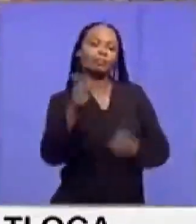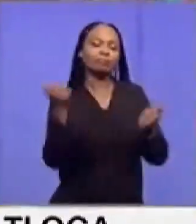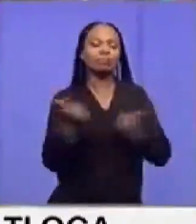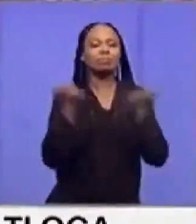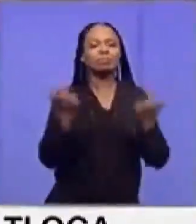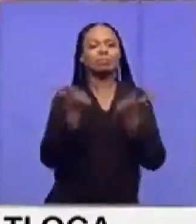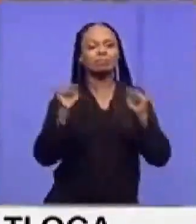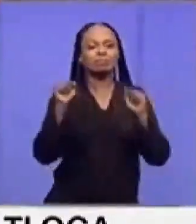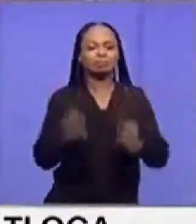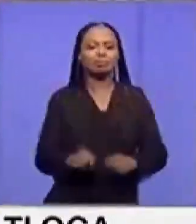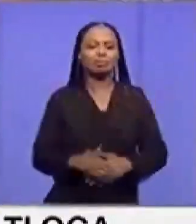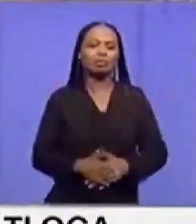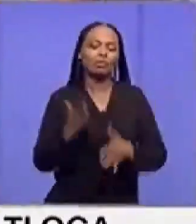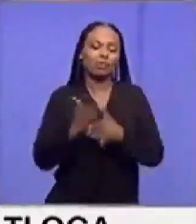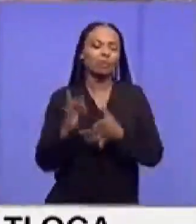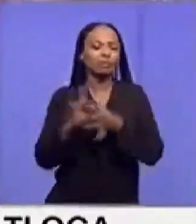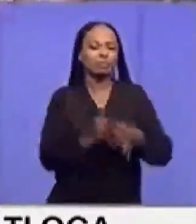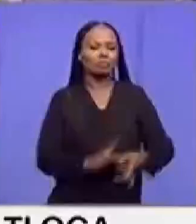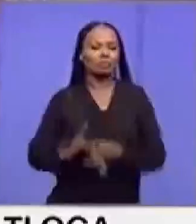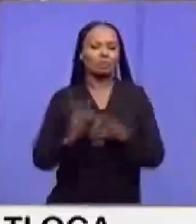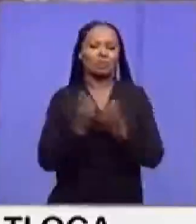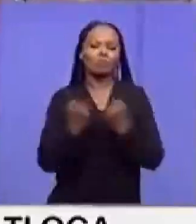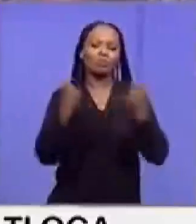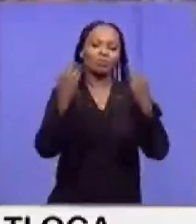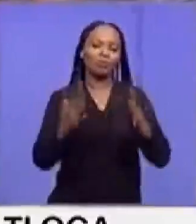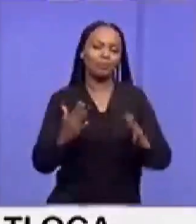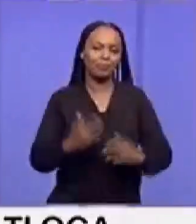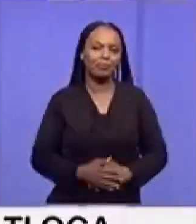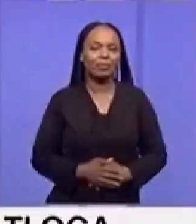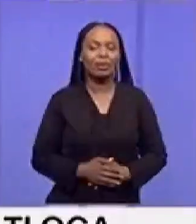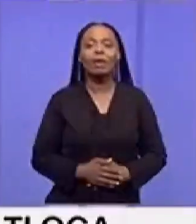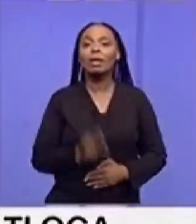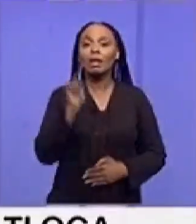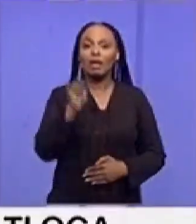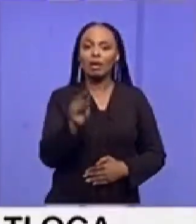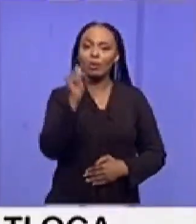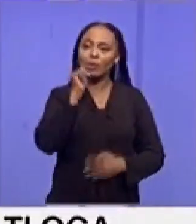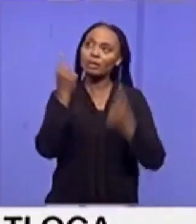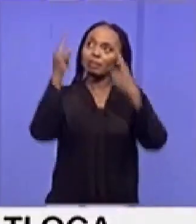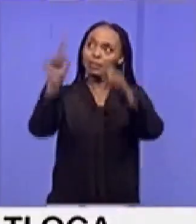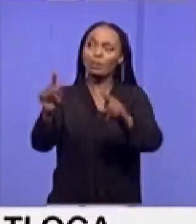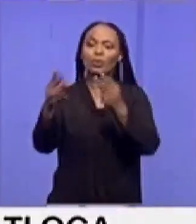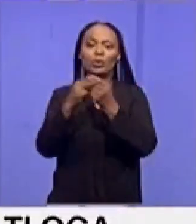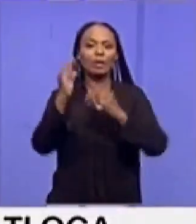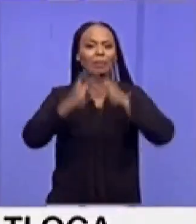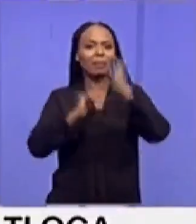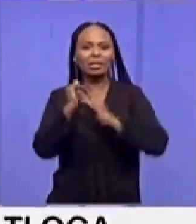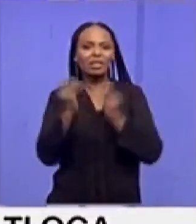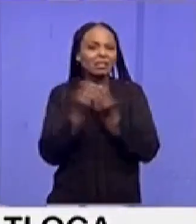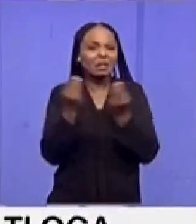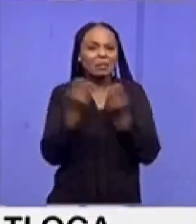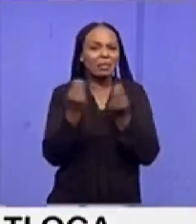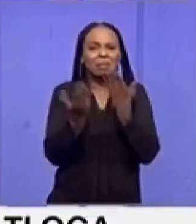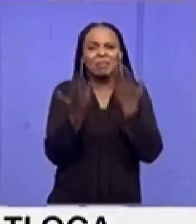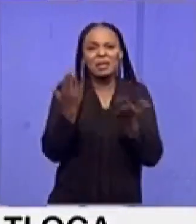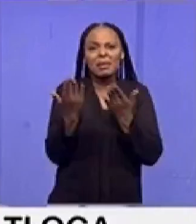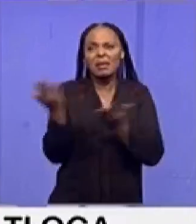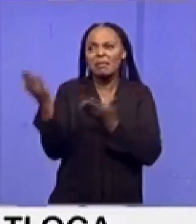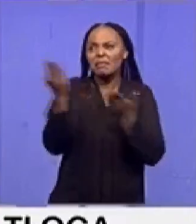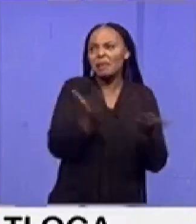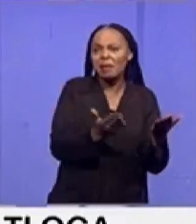re šomišana gabotse le baotledi ba difatanaga ge le fihla ka Union Buildings go na le moletlo o rulagantšweng go le